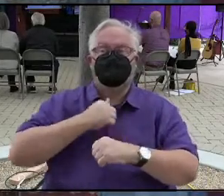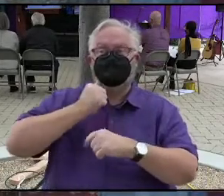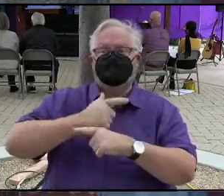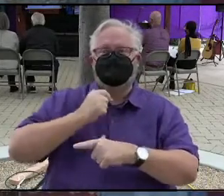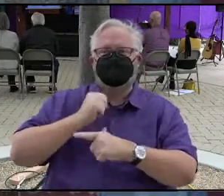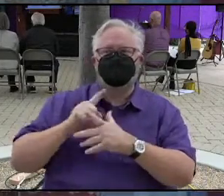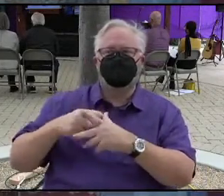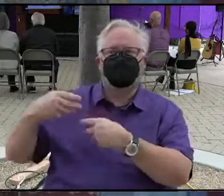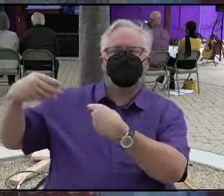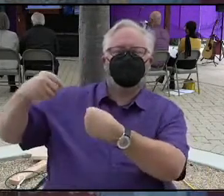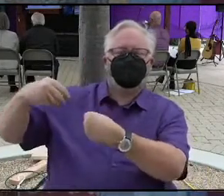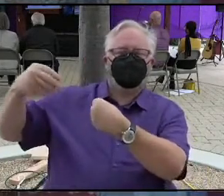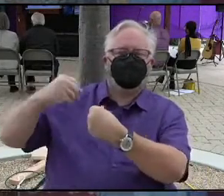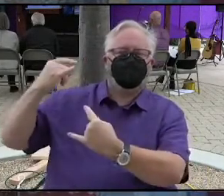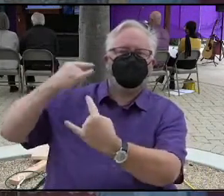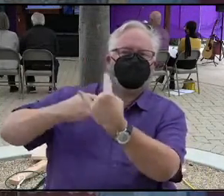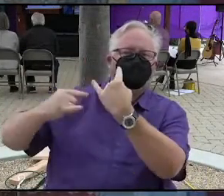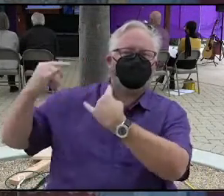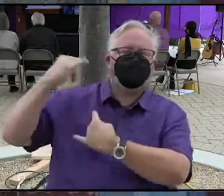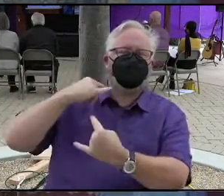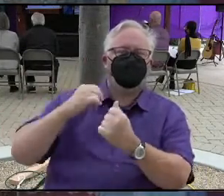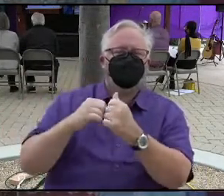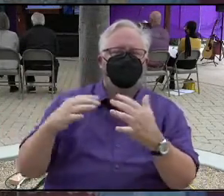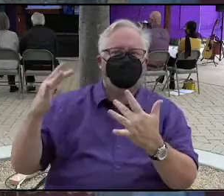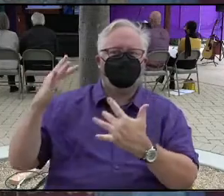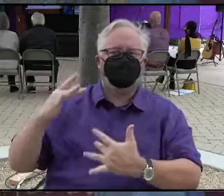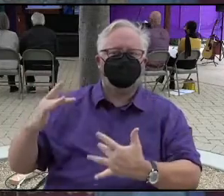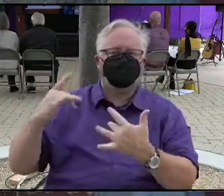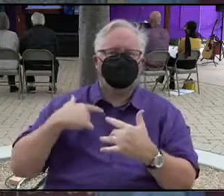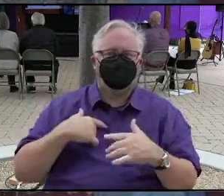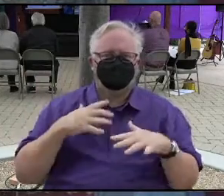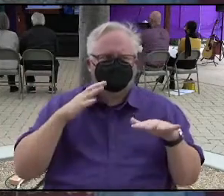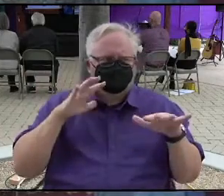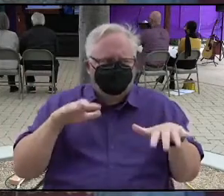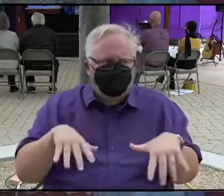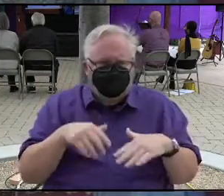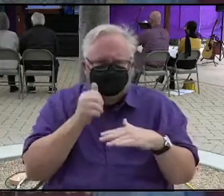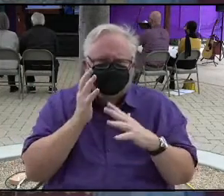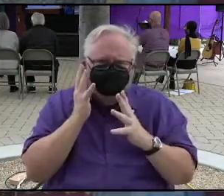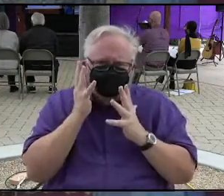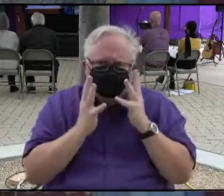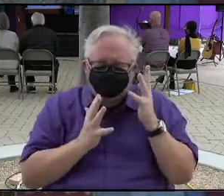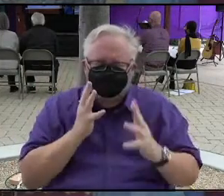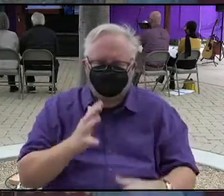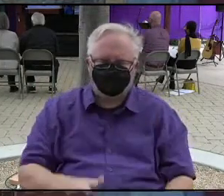to tease me mercilessly. I was mortified and quite ashamed.